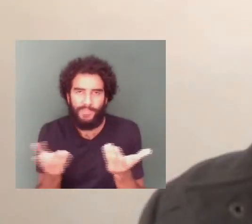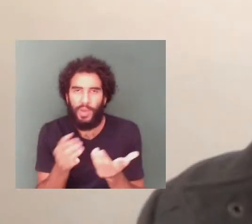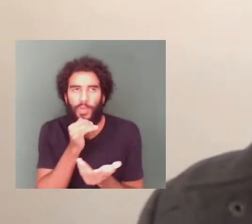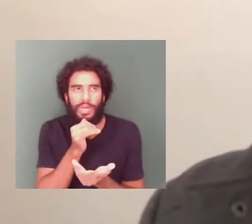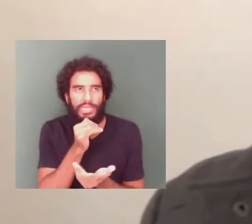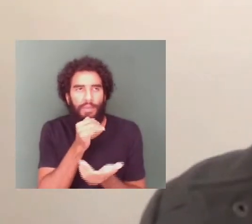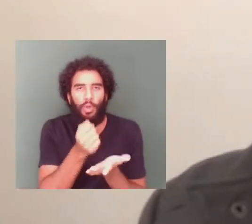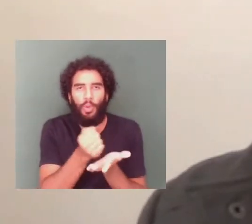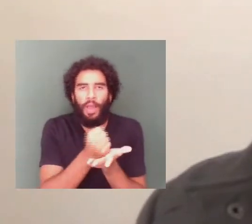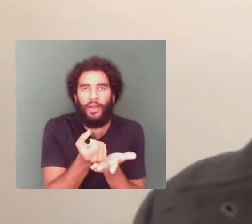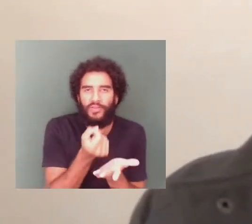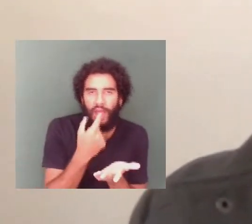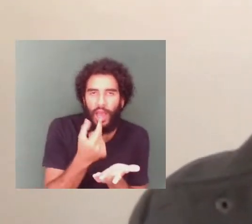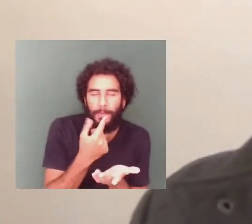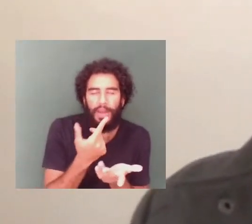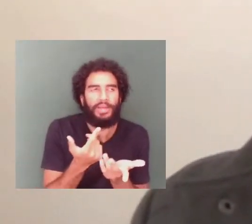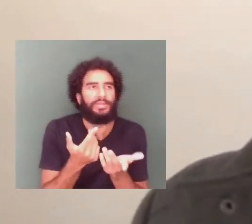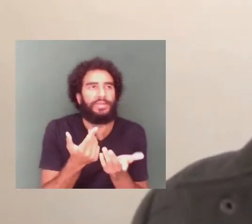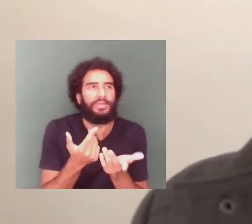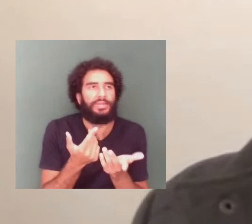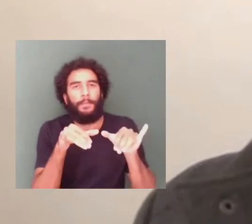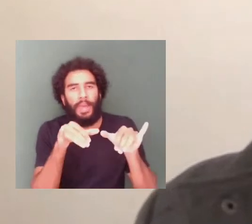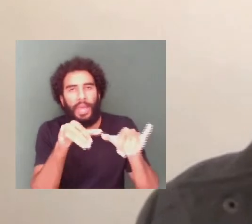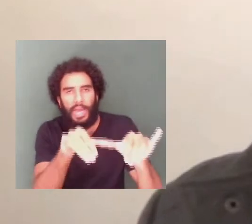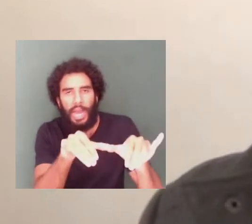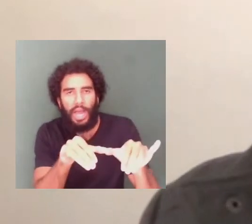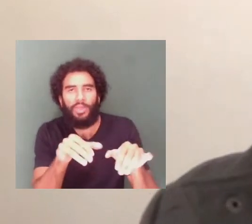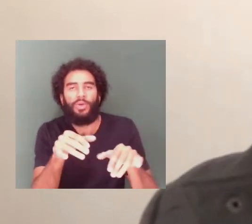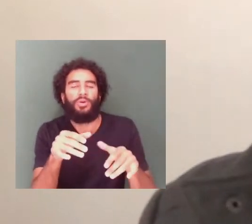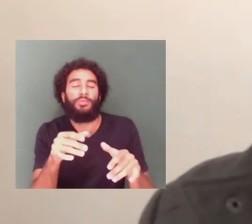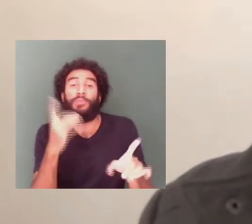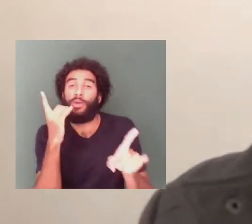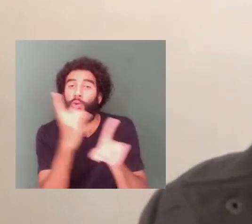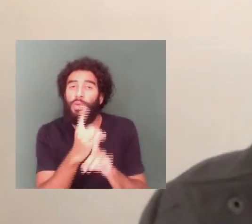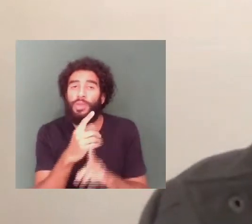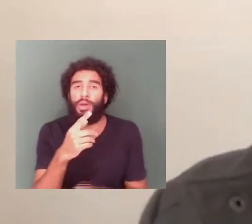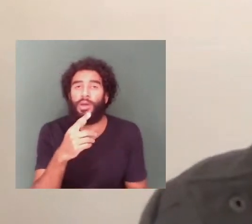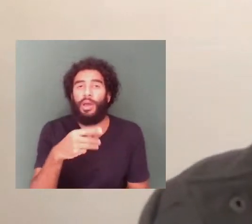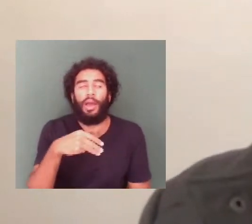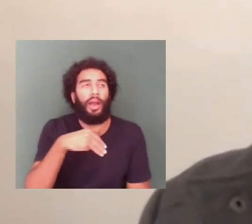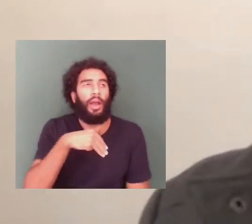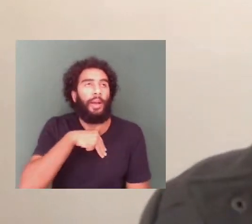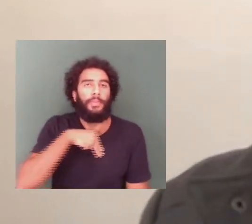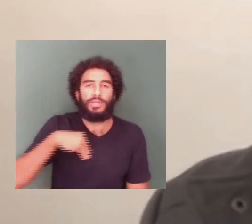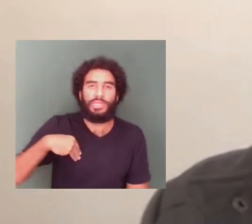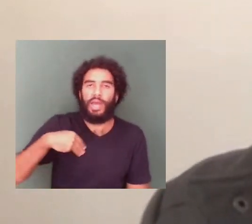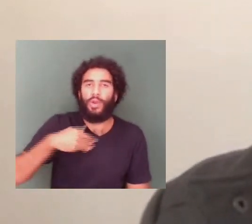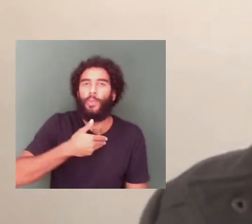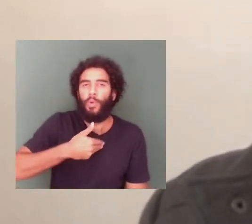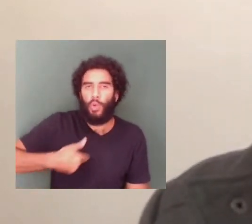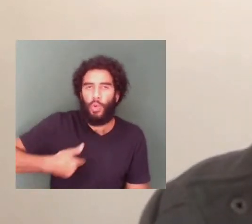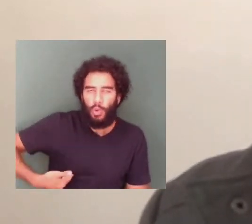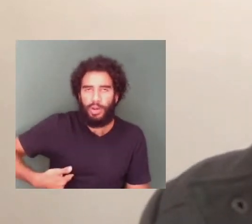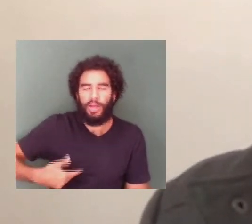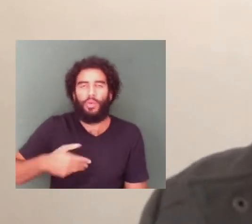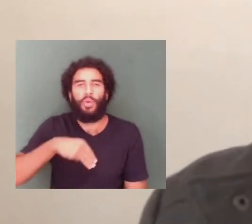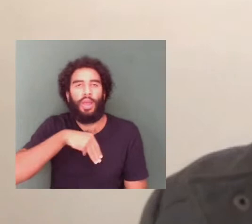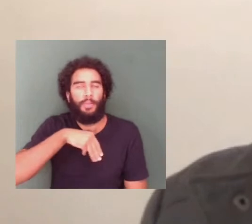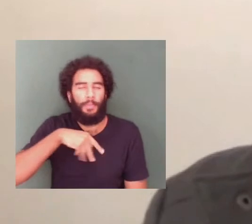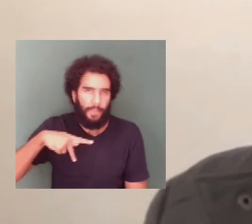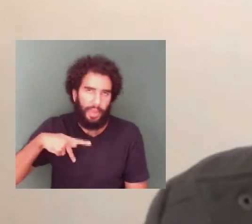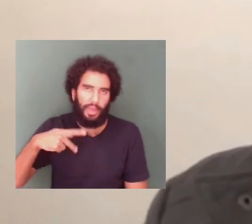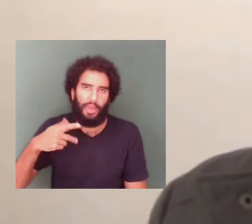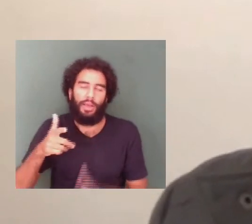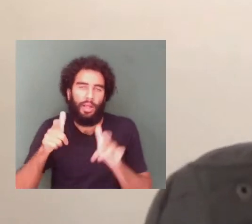an infraction in commercial establishments, such as pharmacies or supermarkets, we can resort to